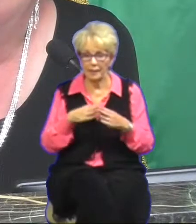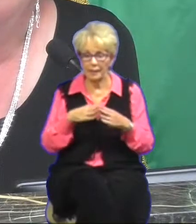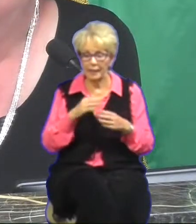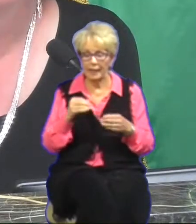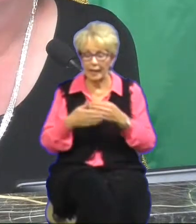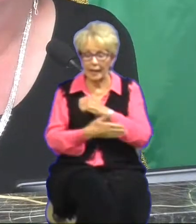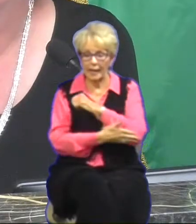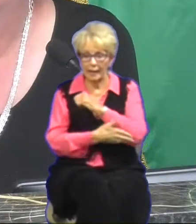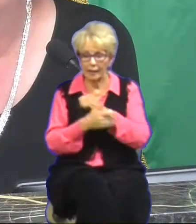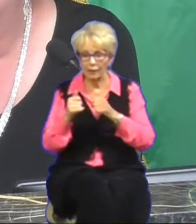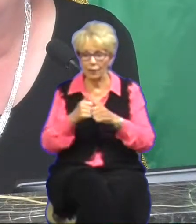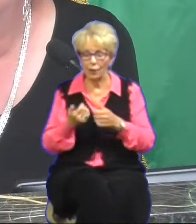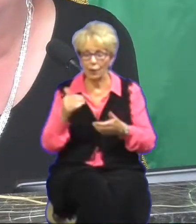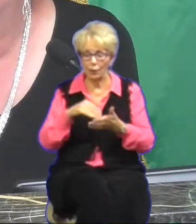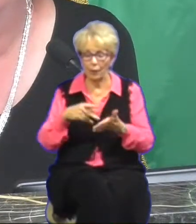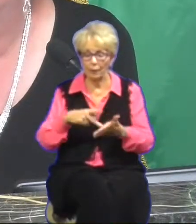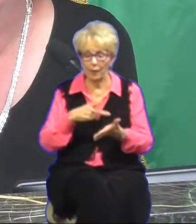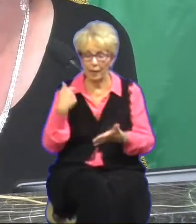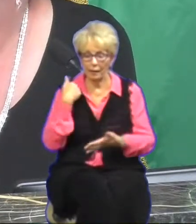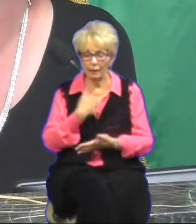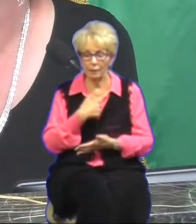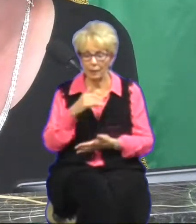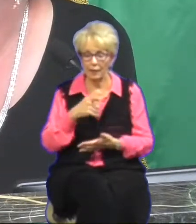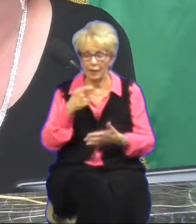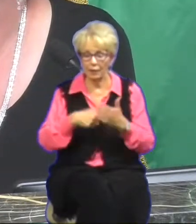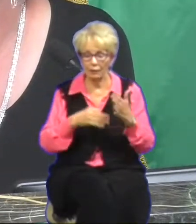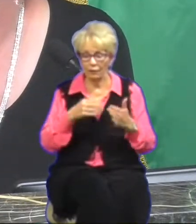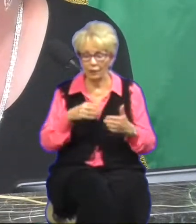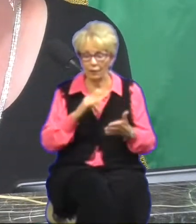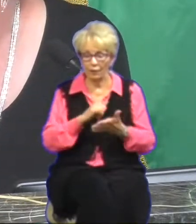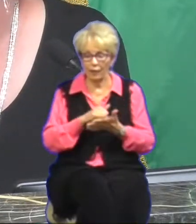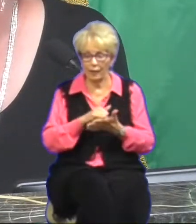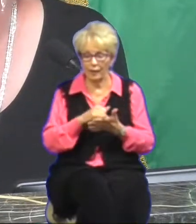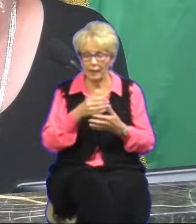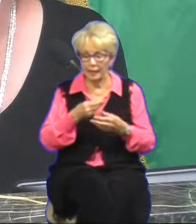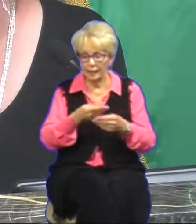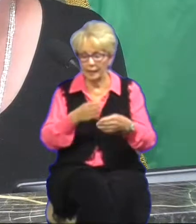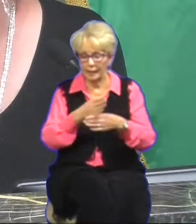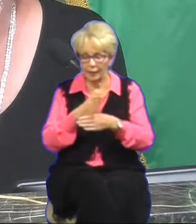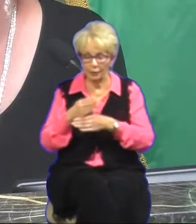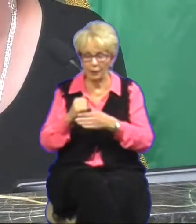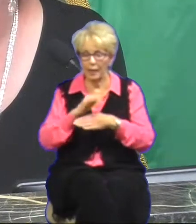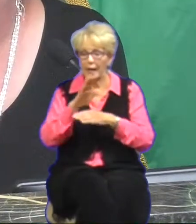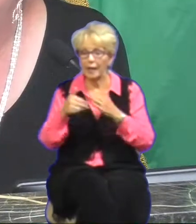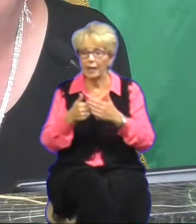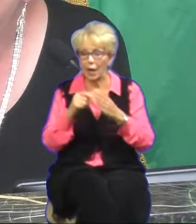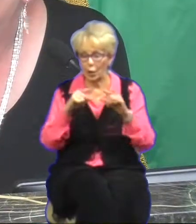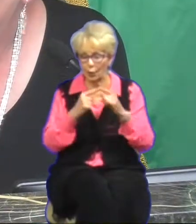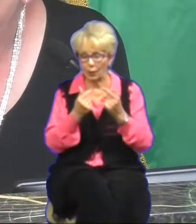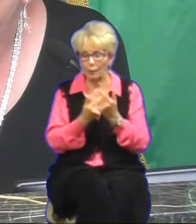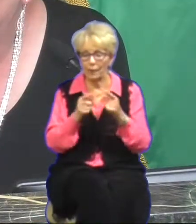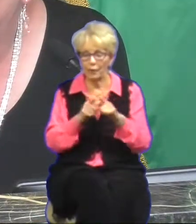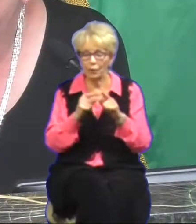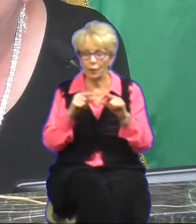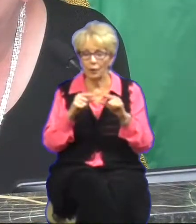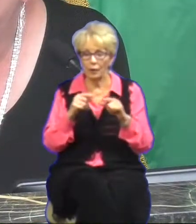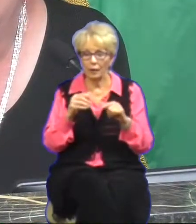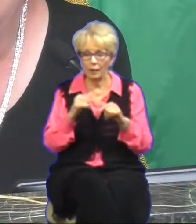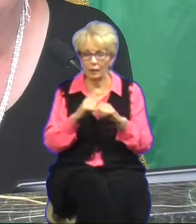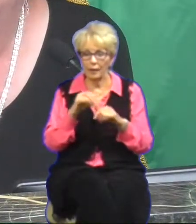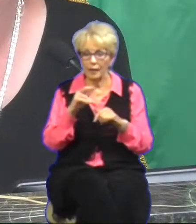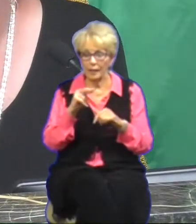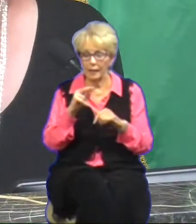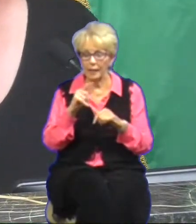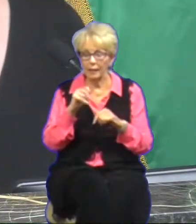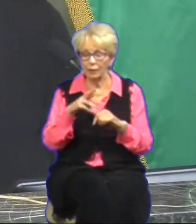the county to reimburse us for those costs before any other distributions to the entire group as required by the interlocal